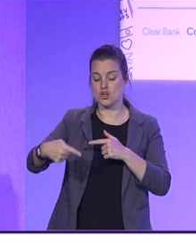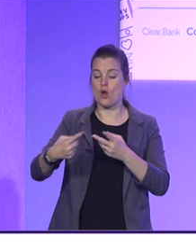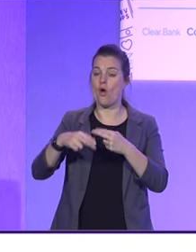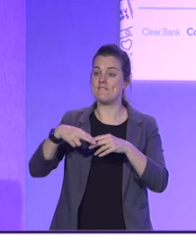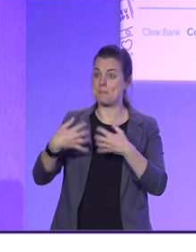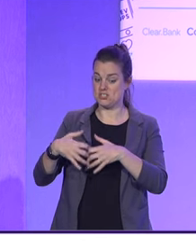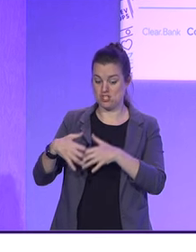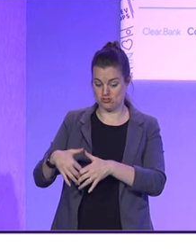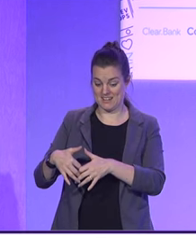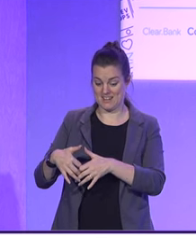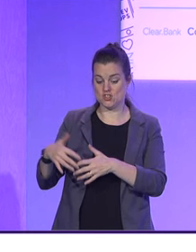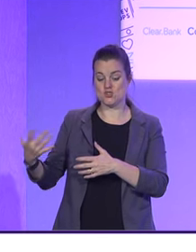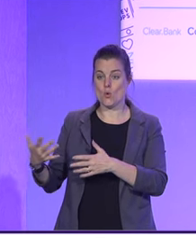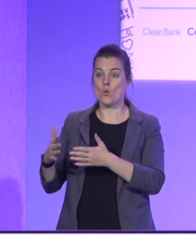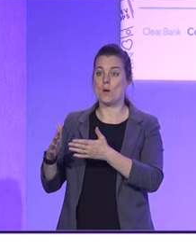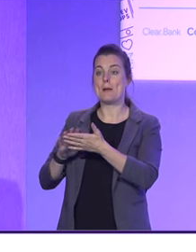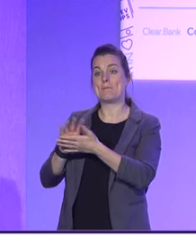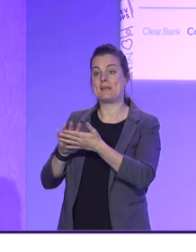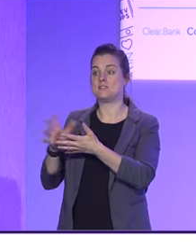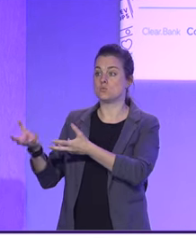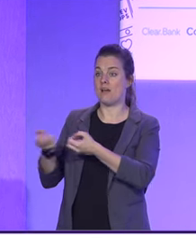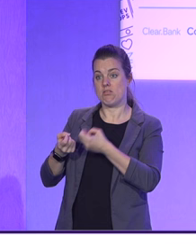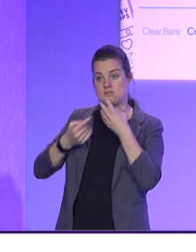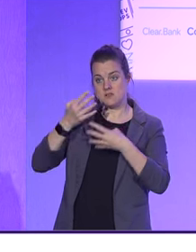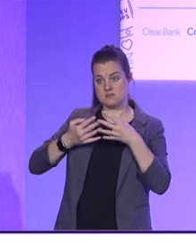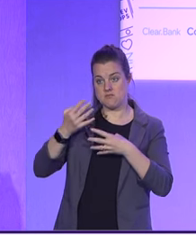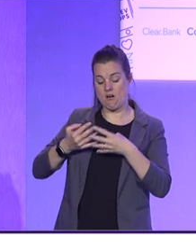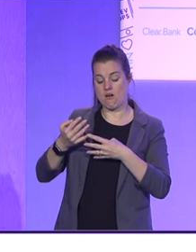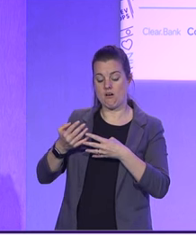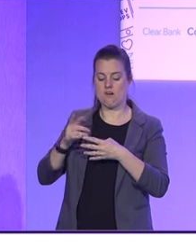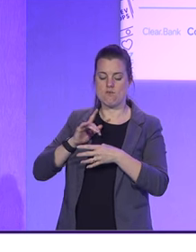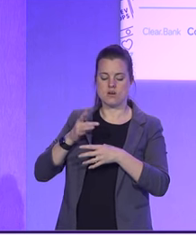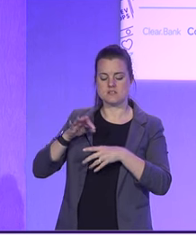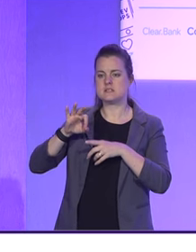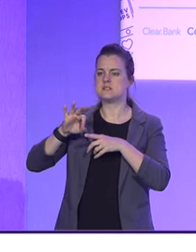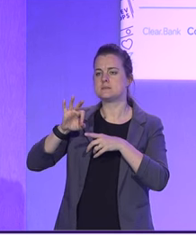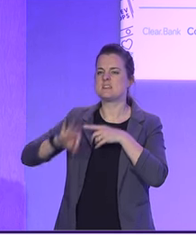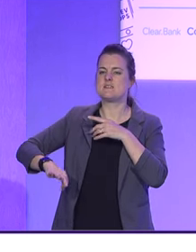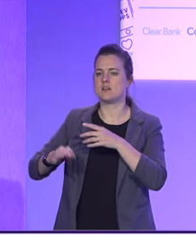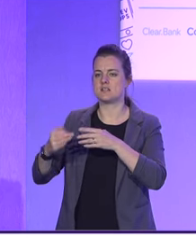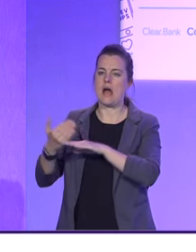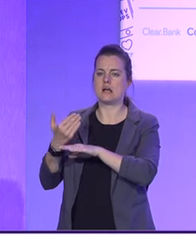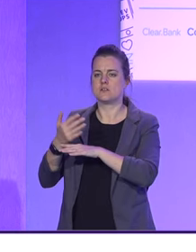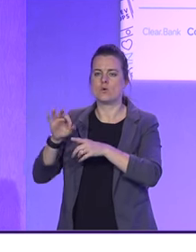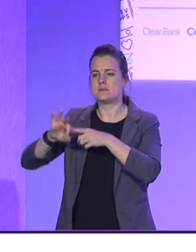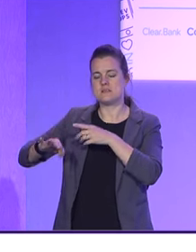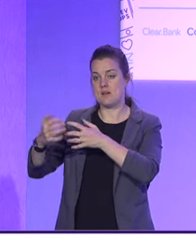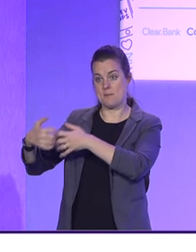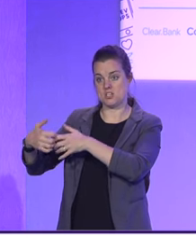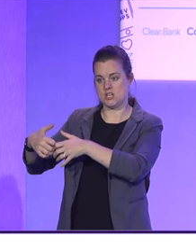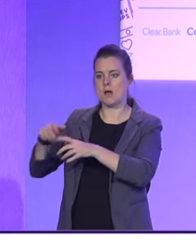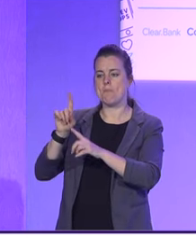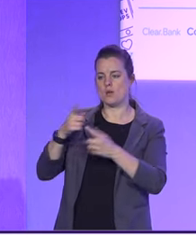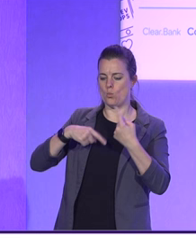receiving gigabytes of data for a specific truck, a specific machinery, and basically with the old